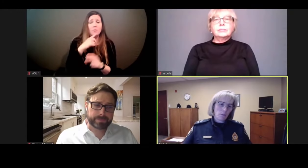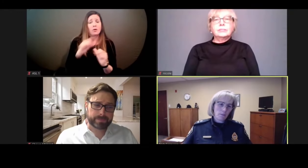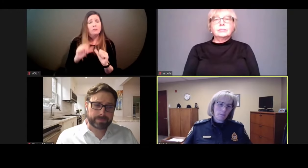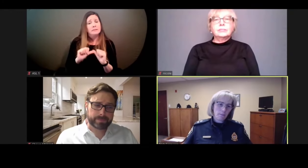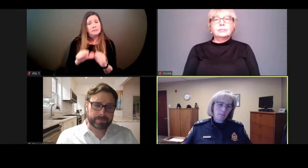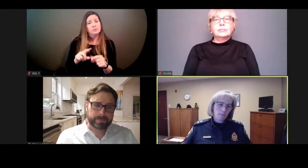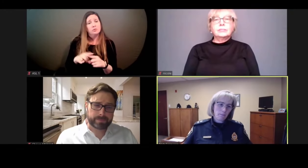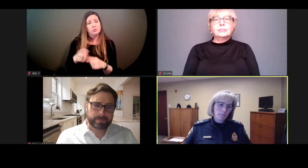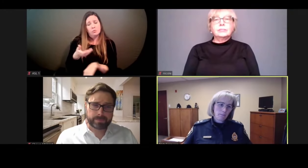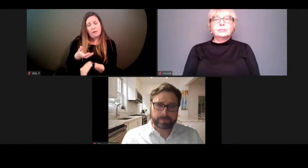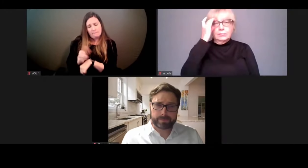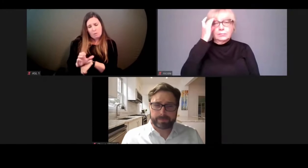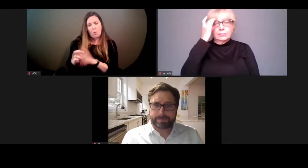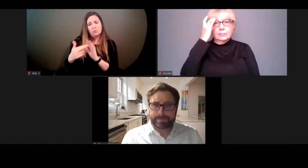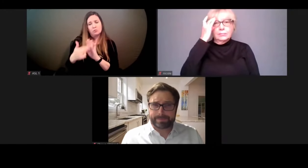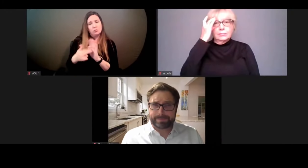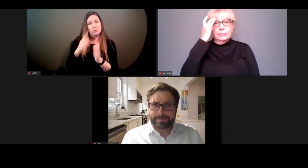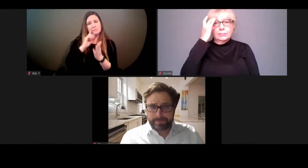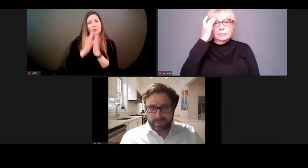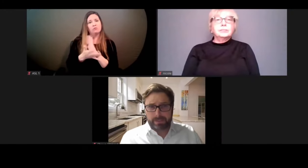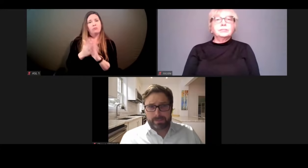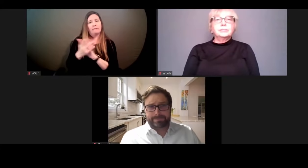road.